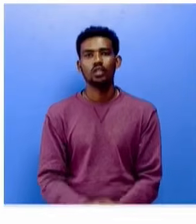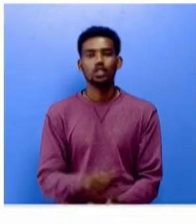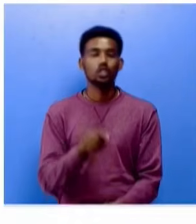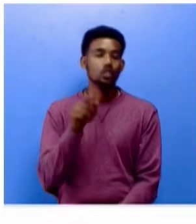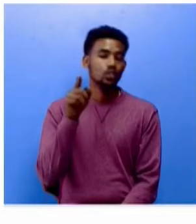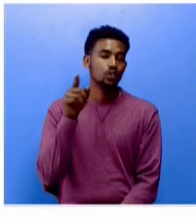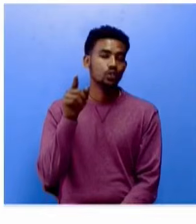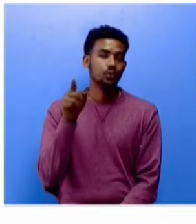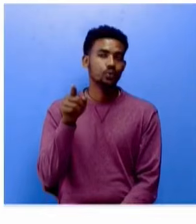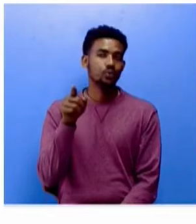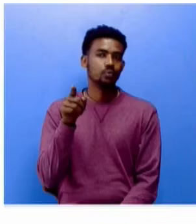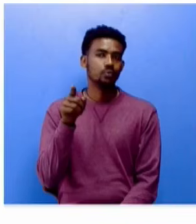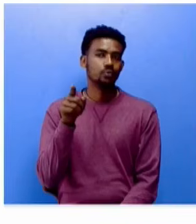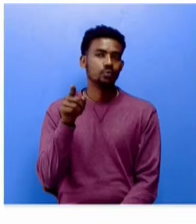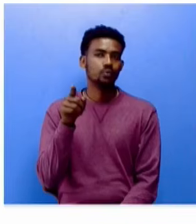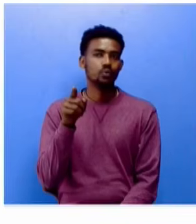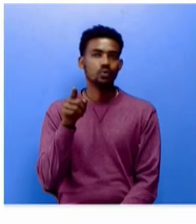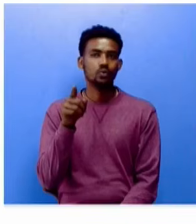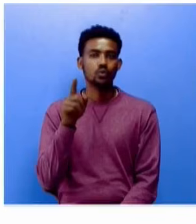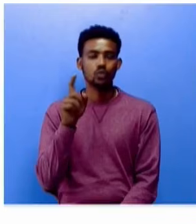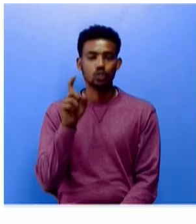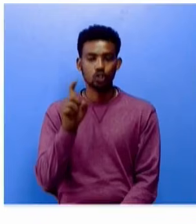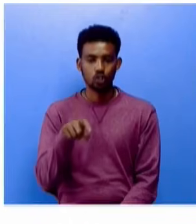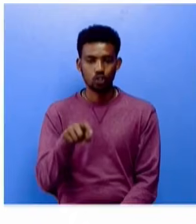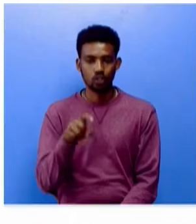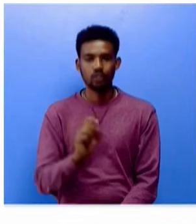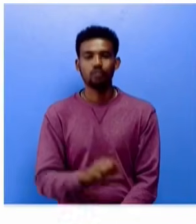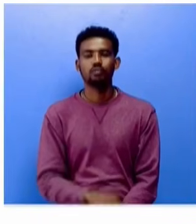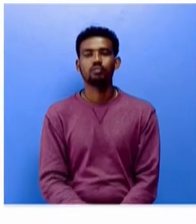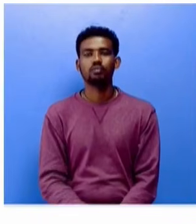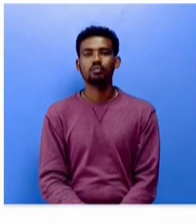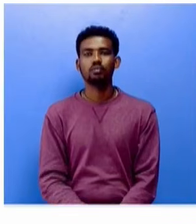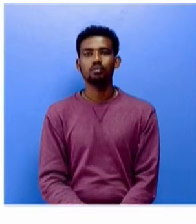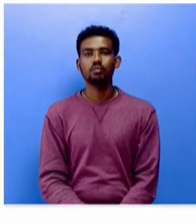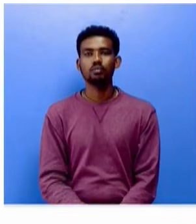you should